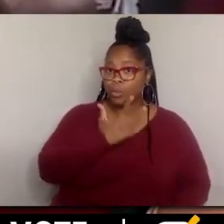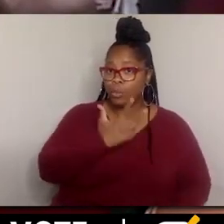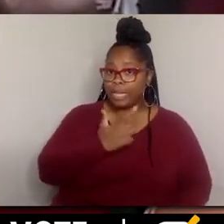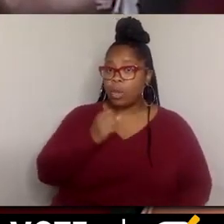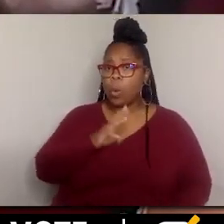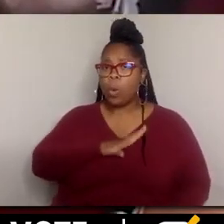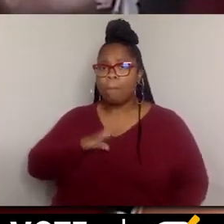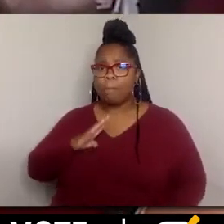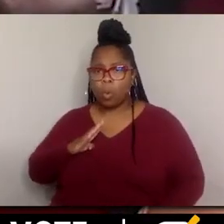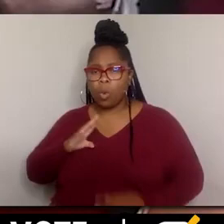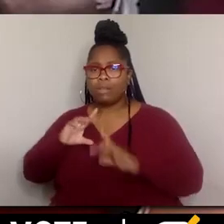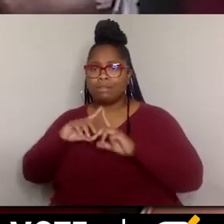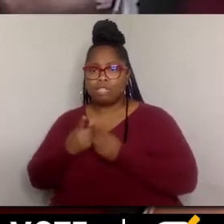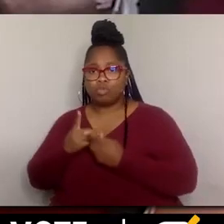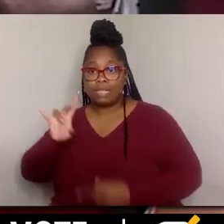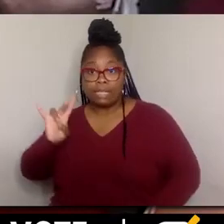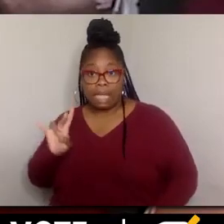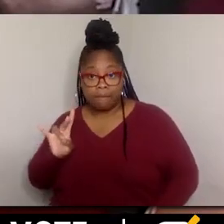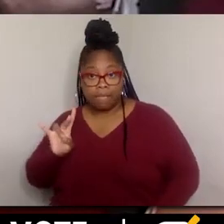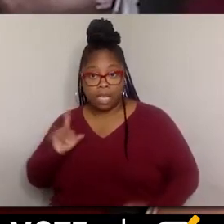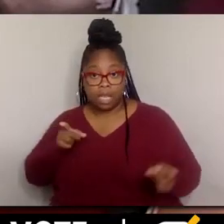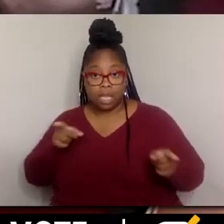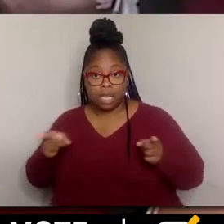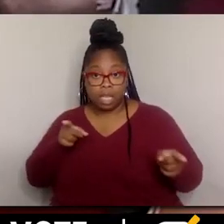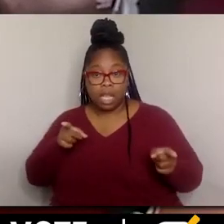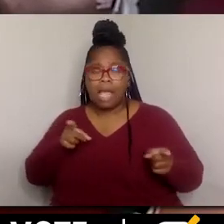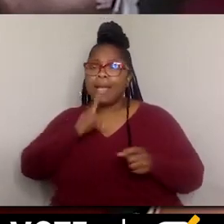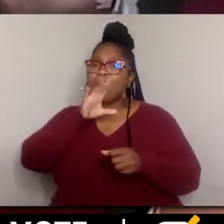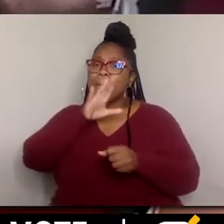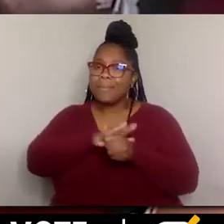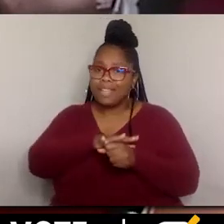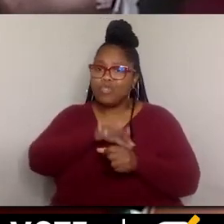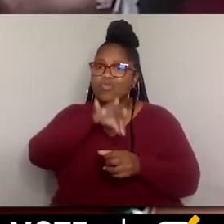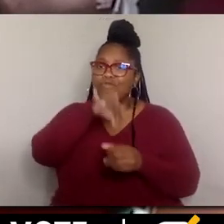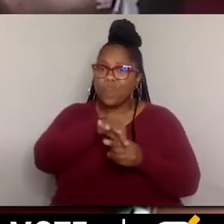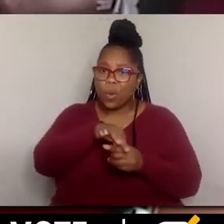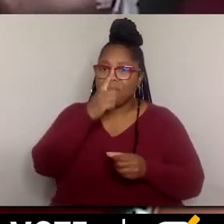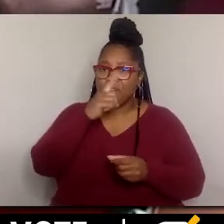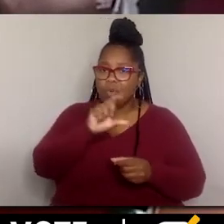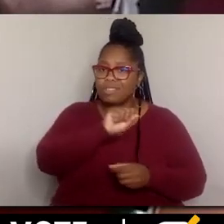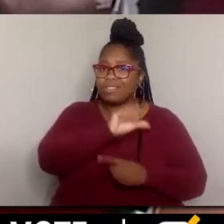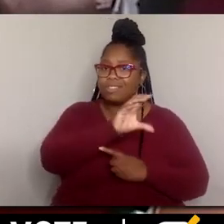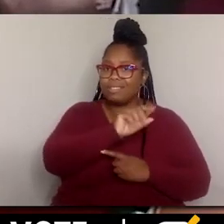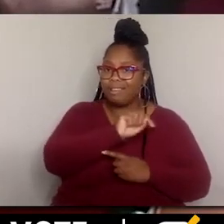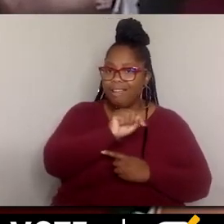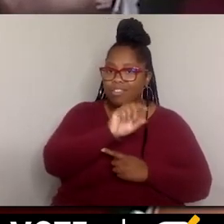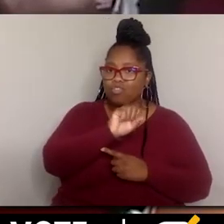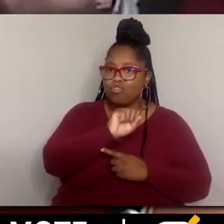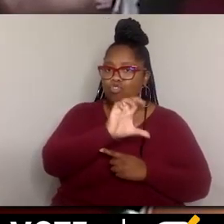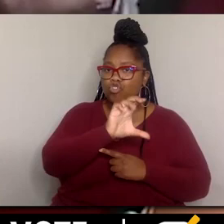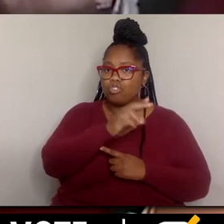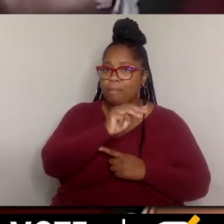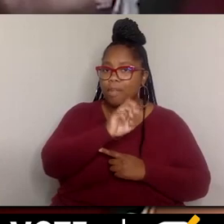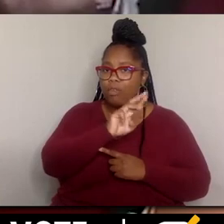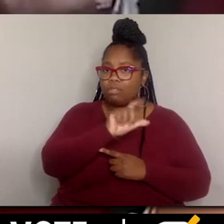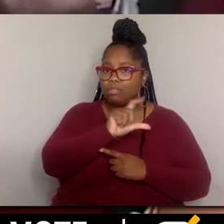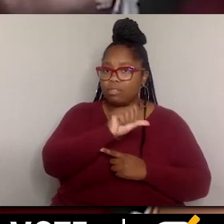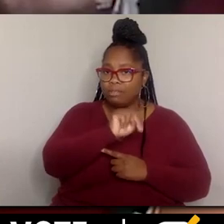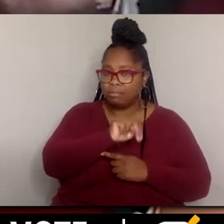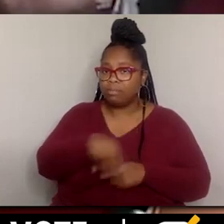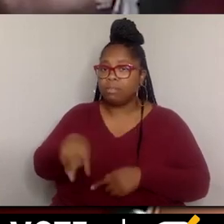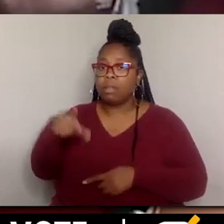7, committing to vote for Scott Schmirelson or Patricia Castellanos and letting